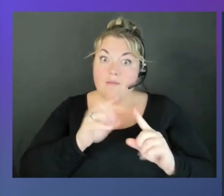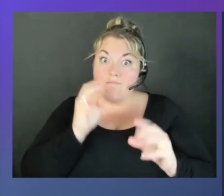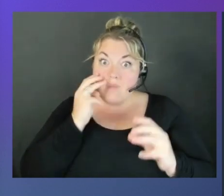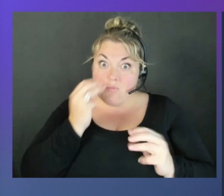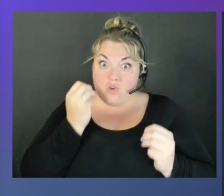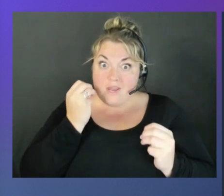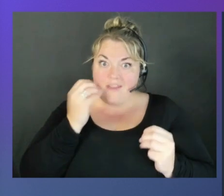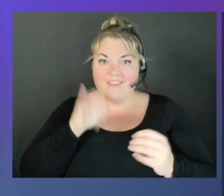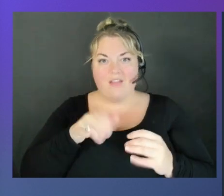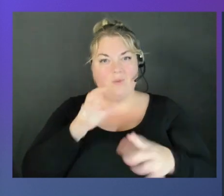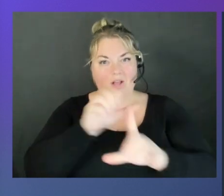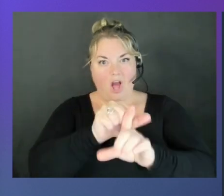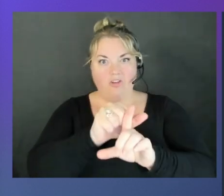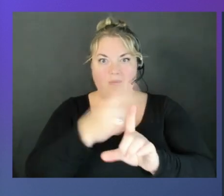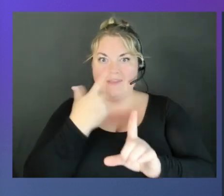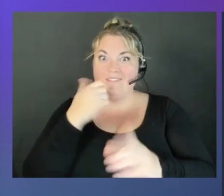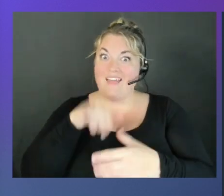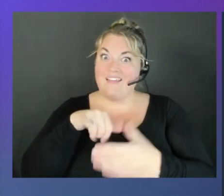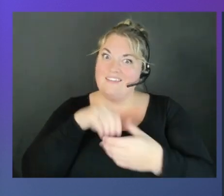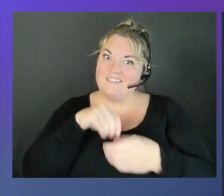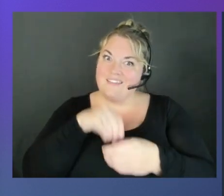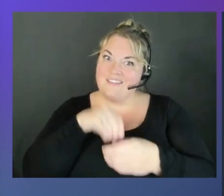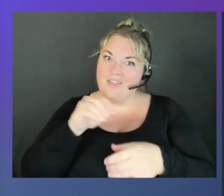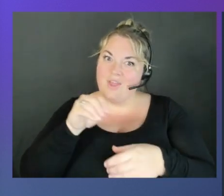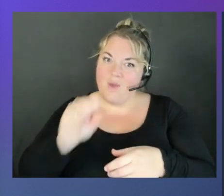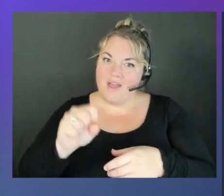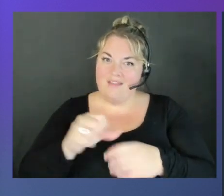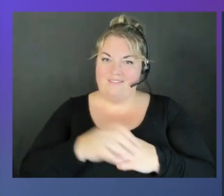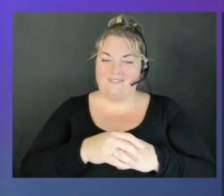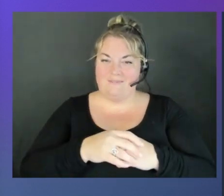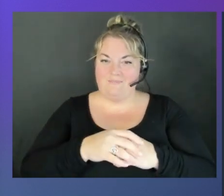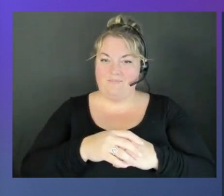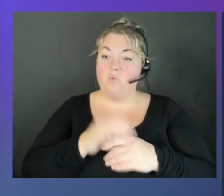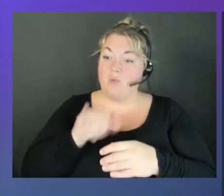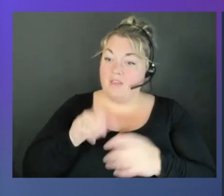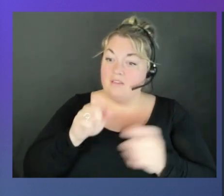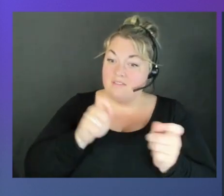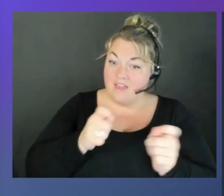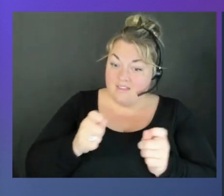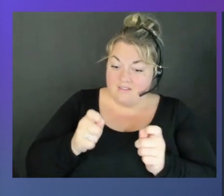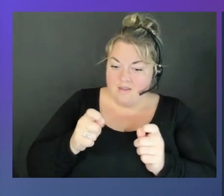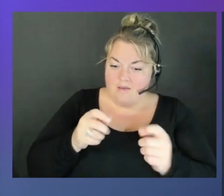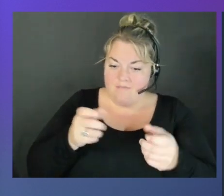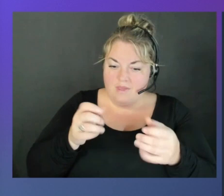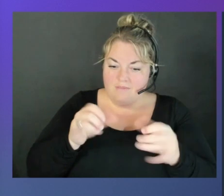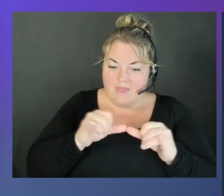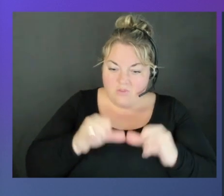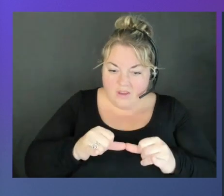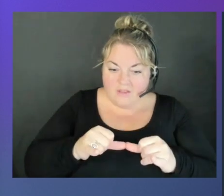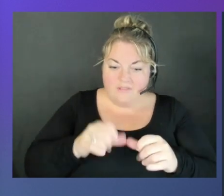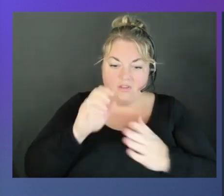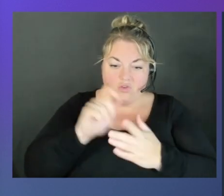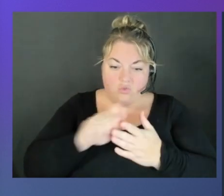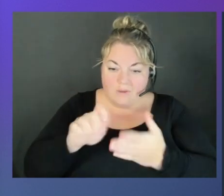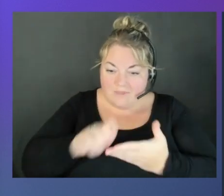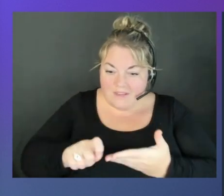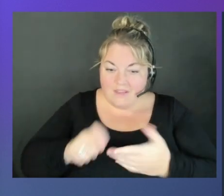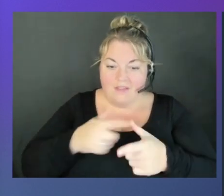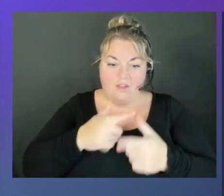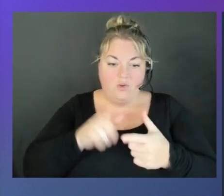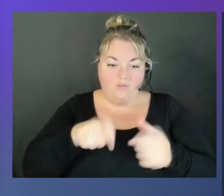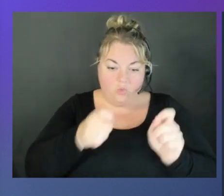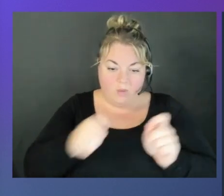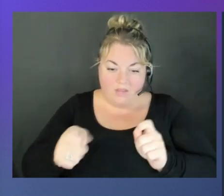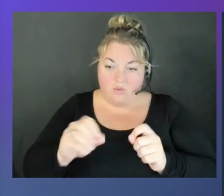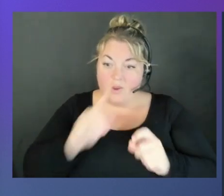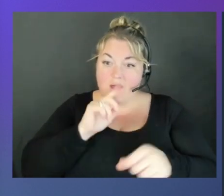because that's inside the OS. That requires the custom metrics. You got to write the scripting. You go pull a snippet, and then you got to tweak it so it actually fits